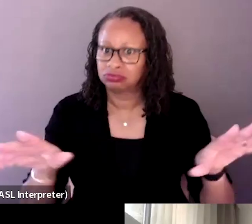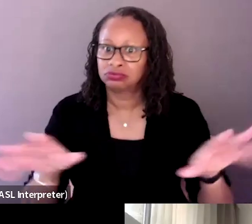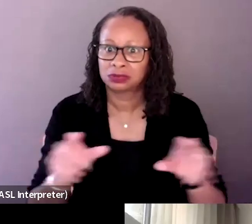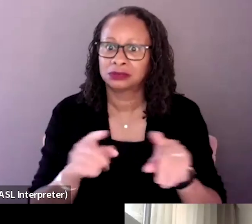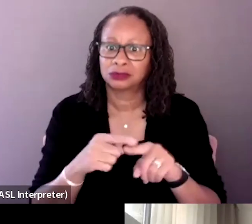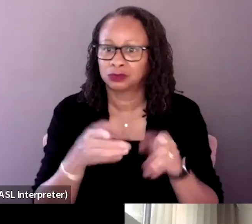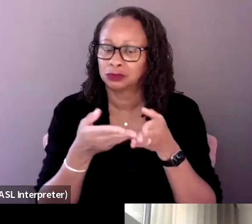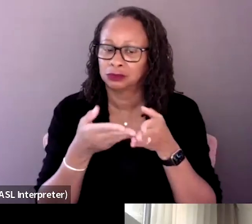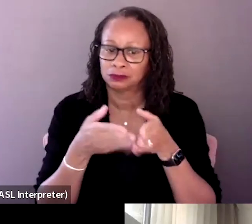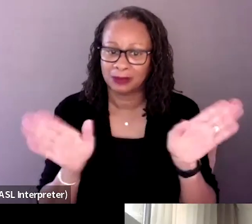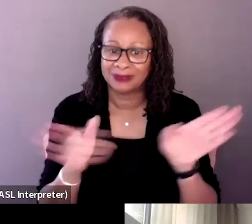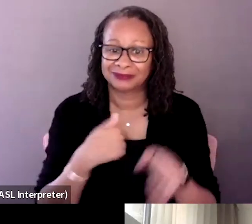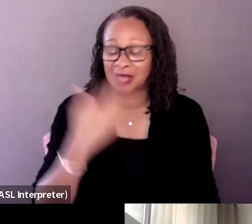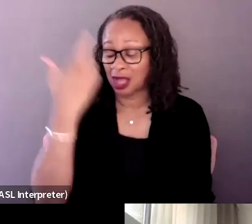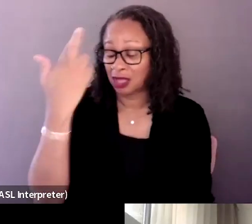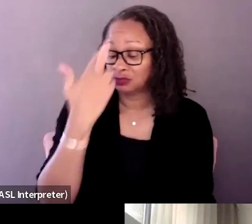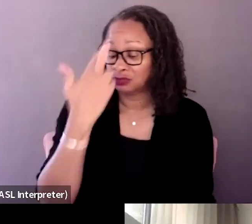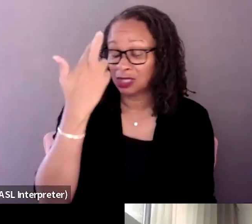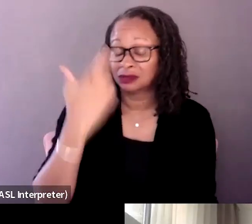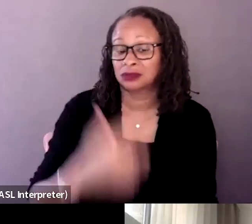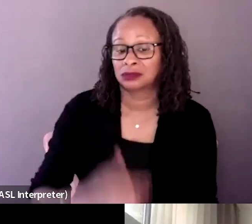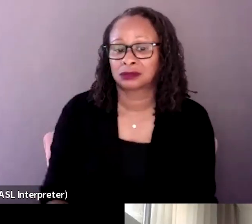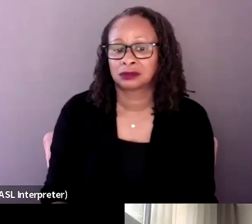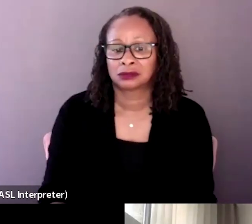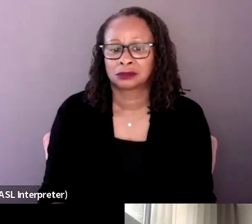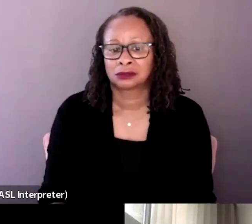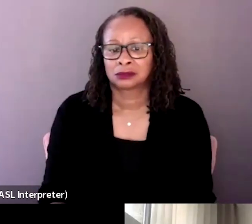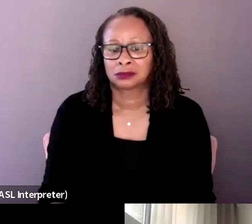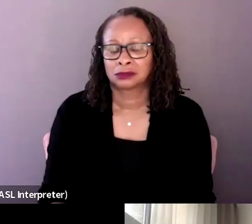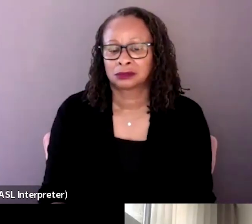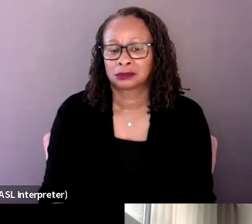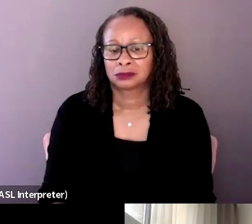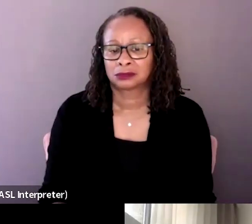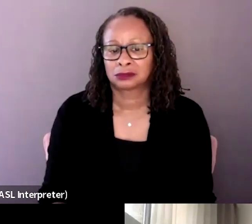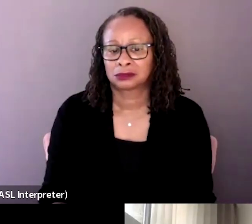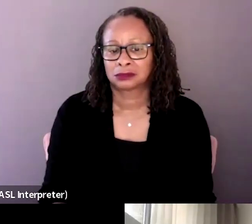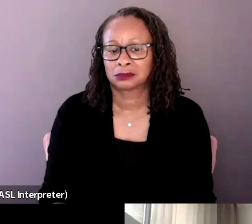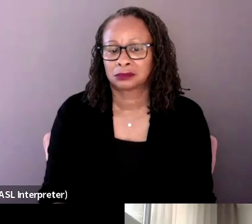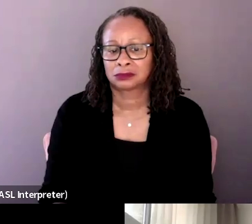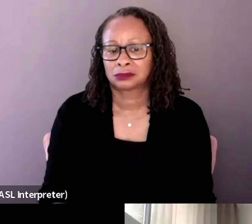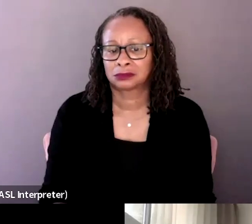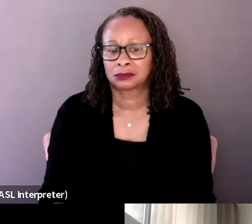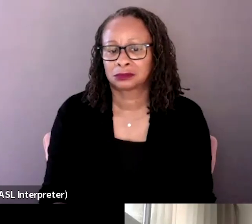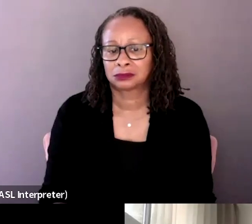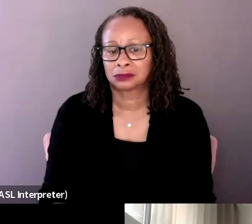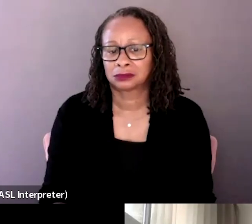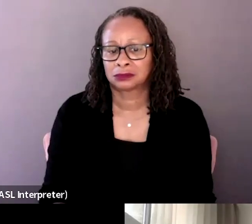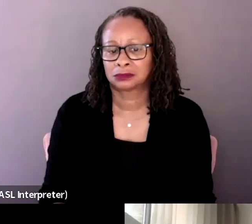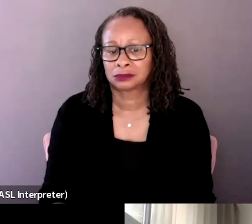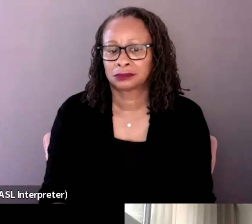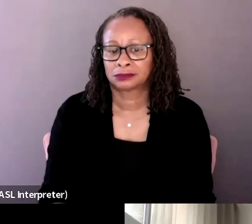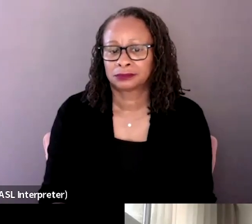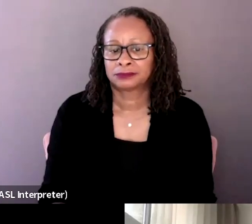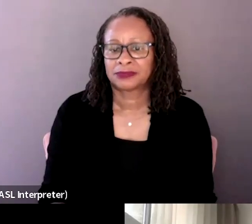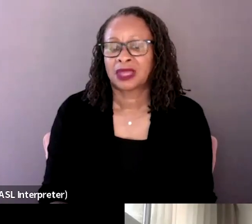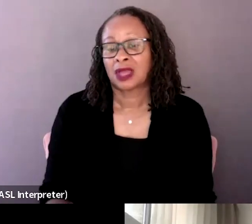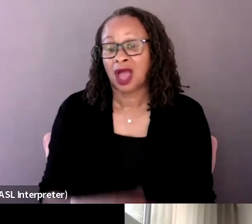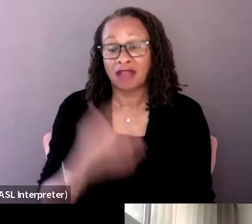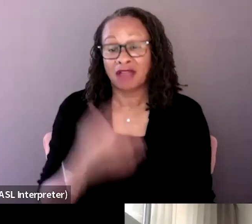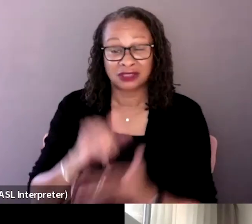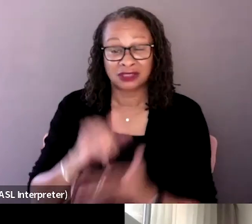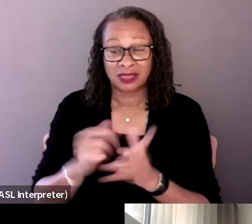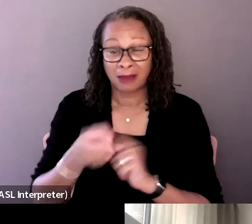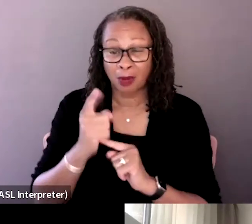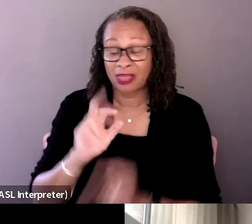that the at that moment the rape law was 110 years old.